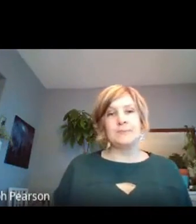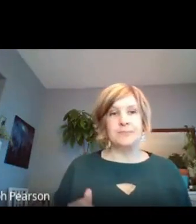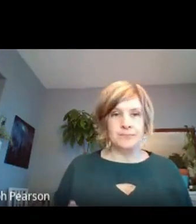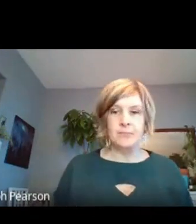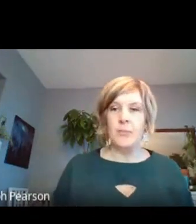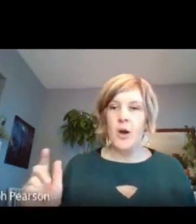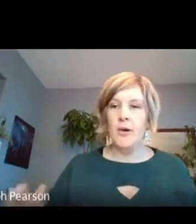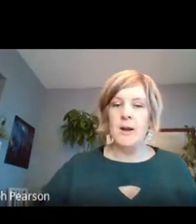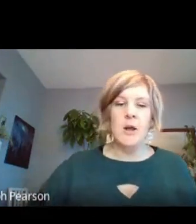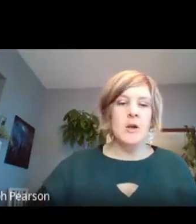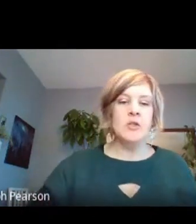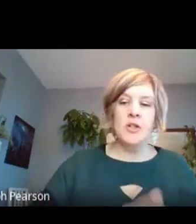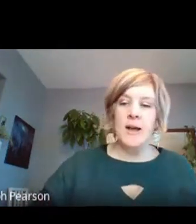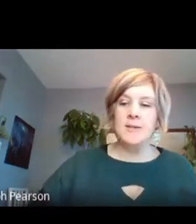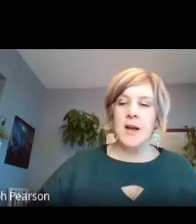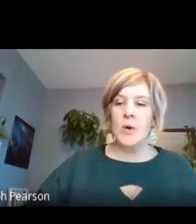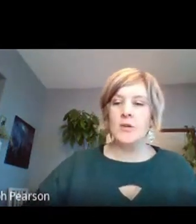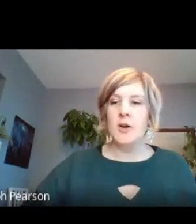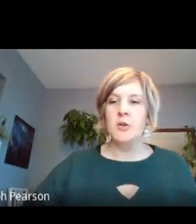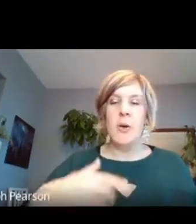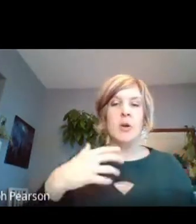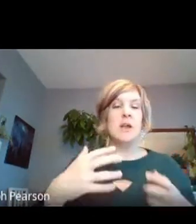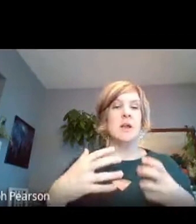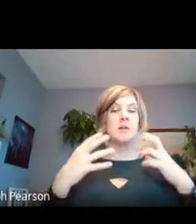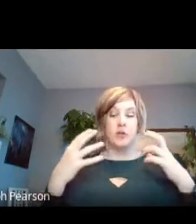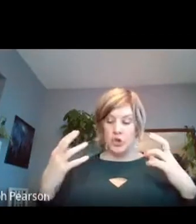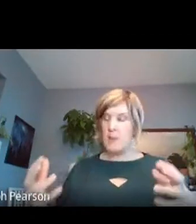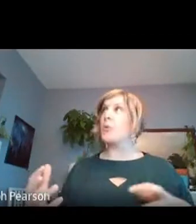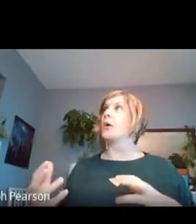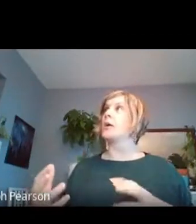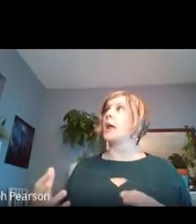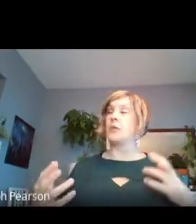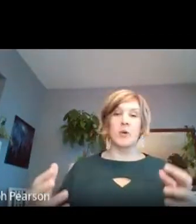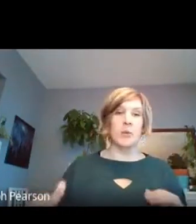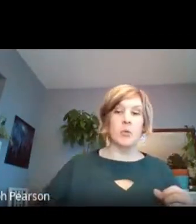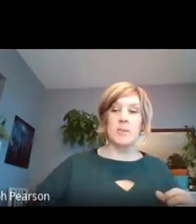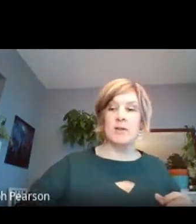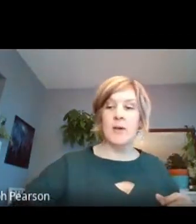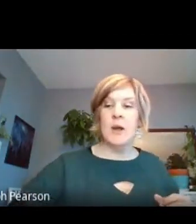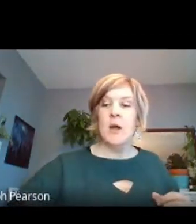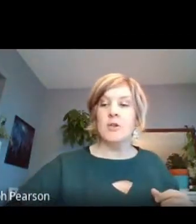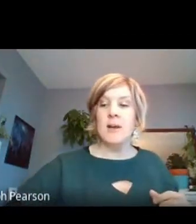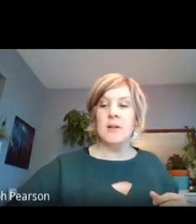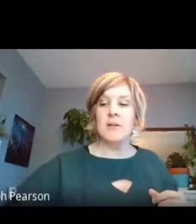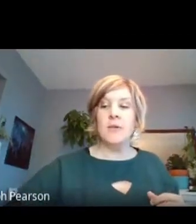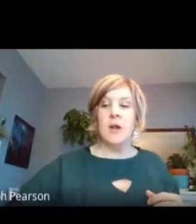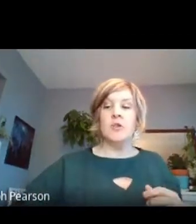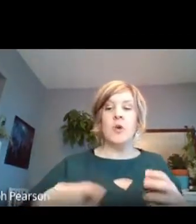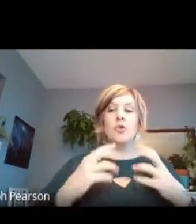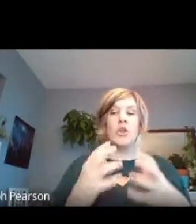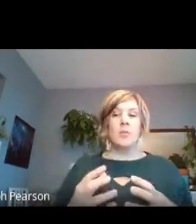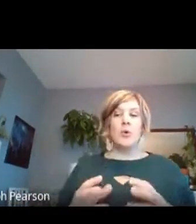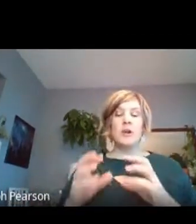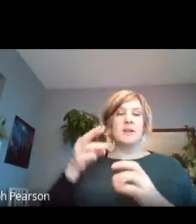all right so the last thing i want to talk to you about is jam board okay so we've got about 20 minutes left or 10 minutes left